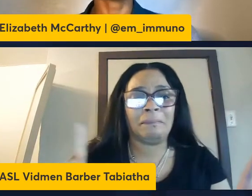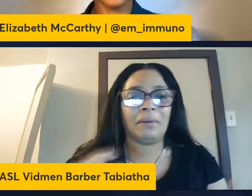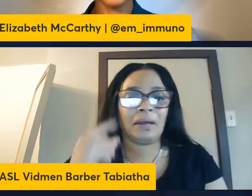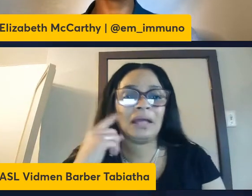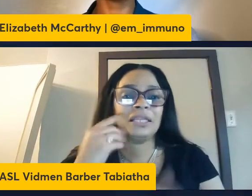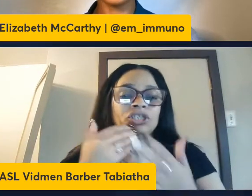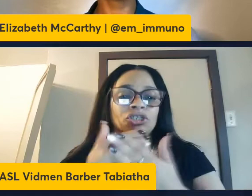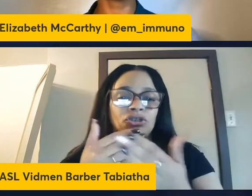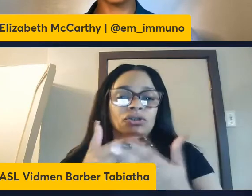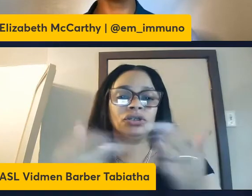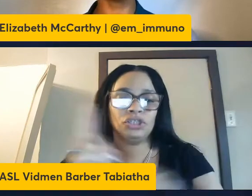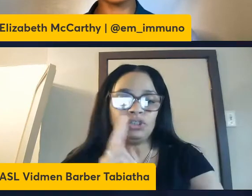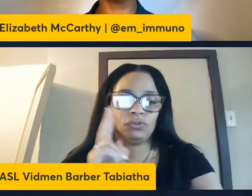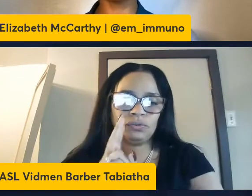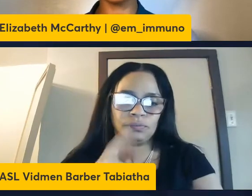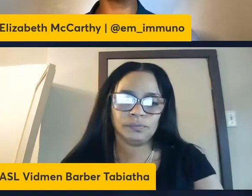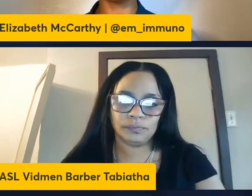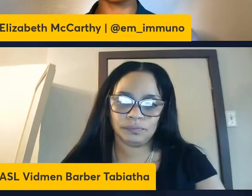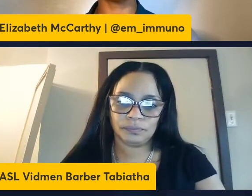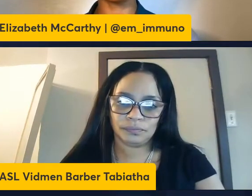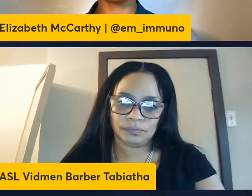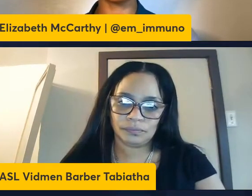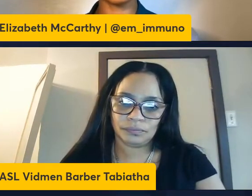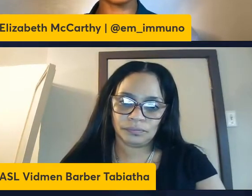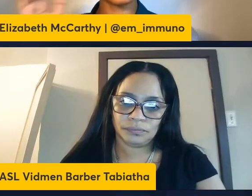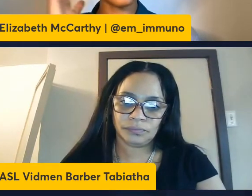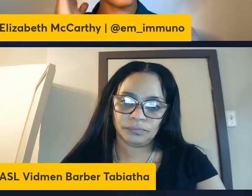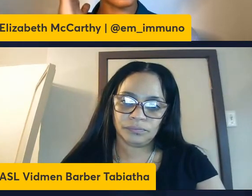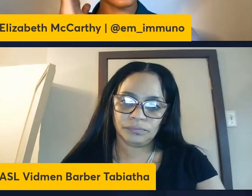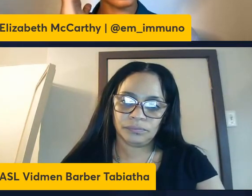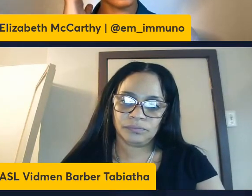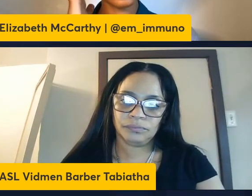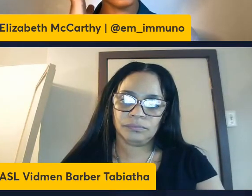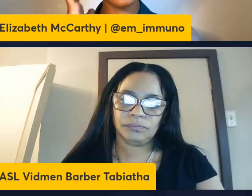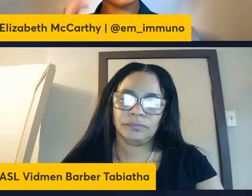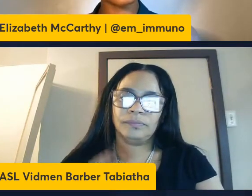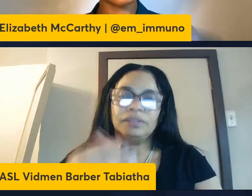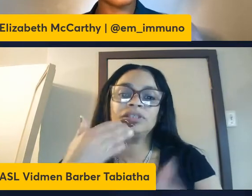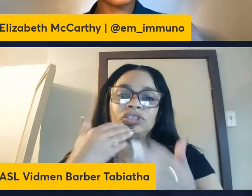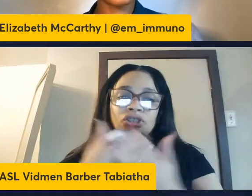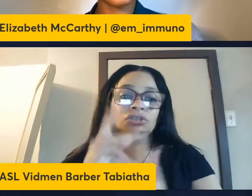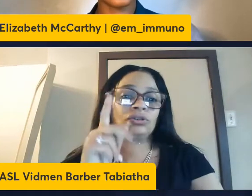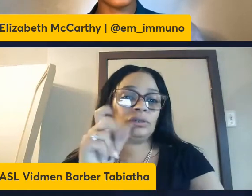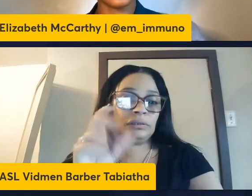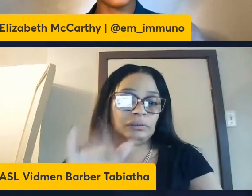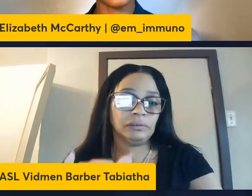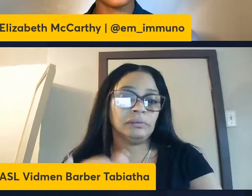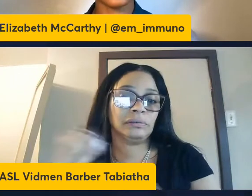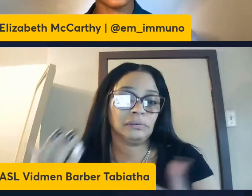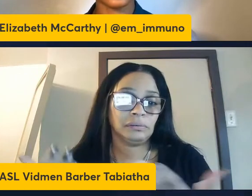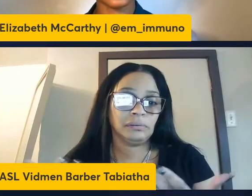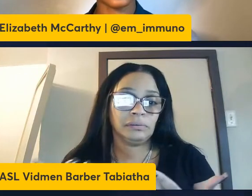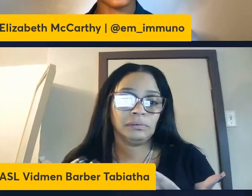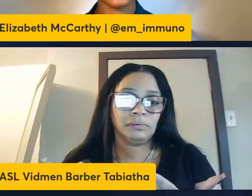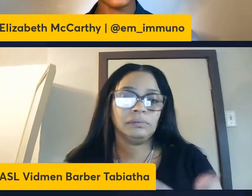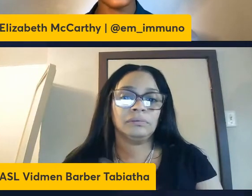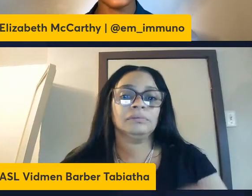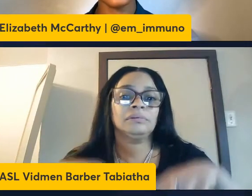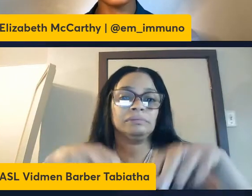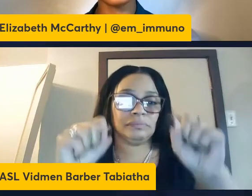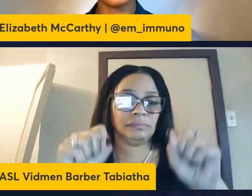of tools. So I think that this is a really key part of getting into